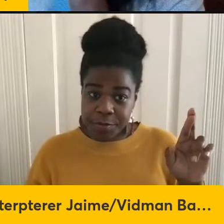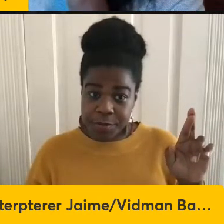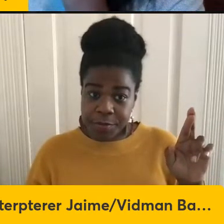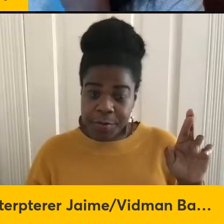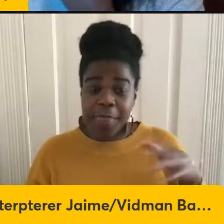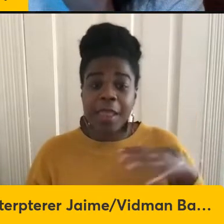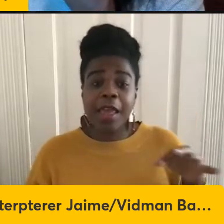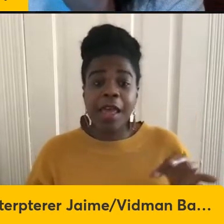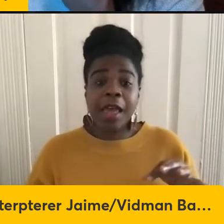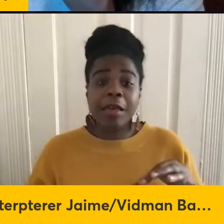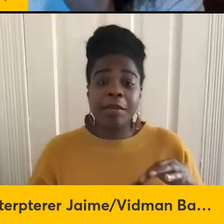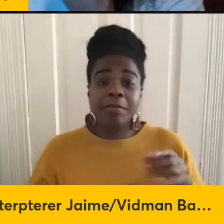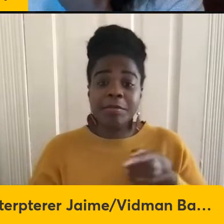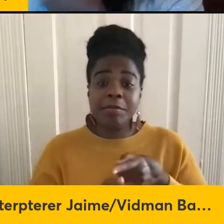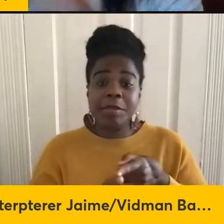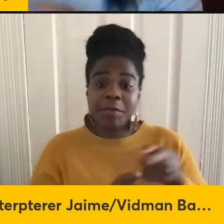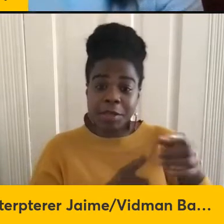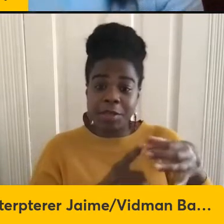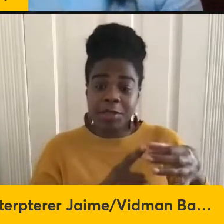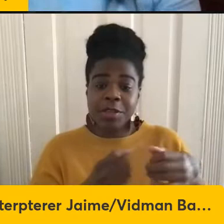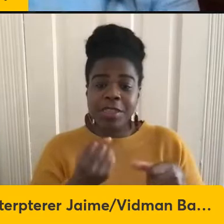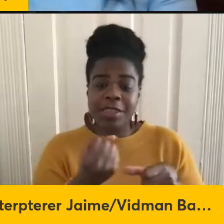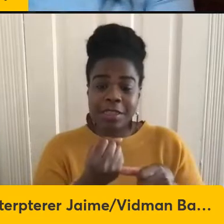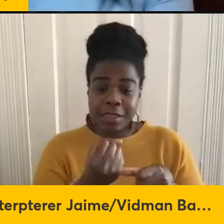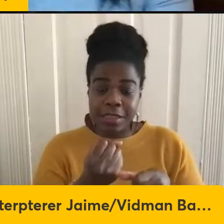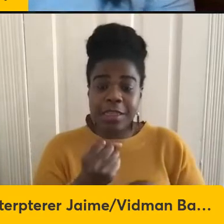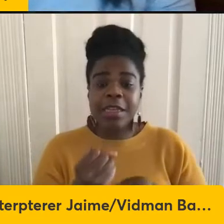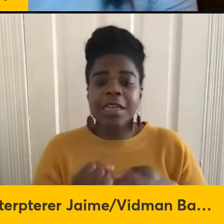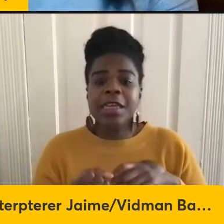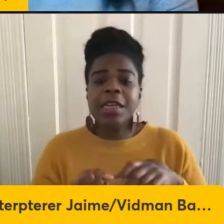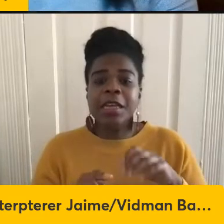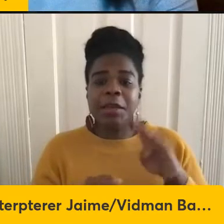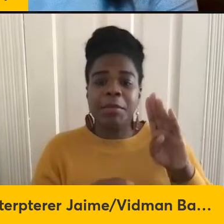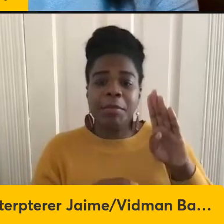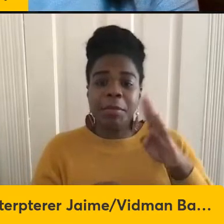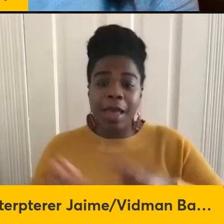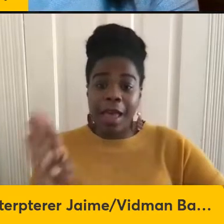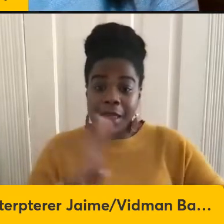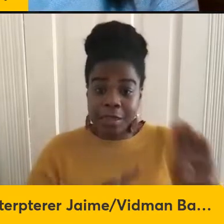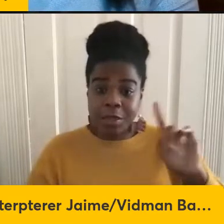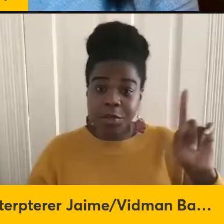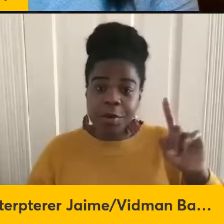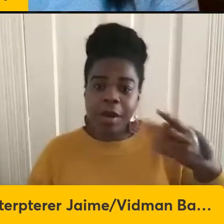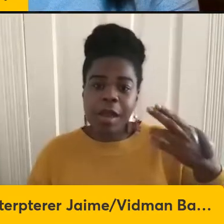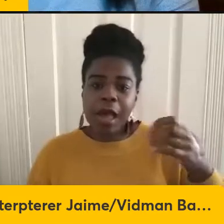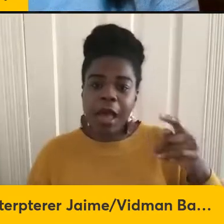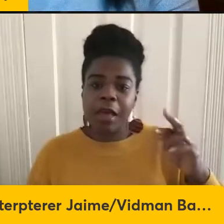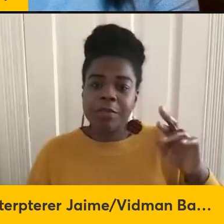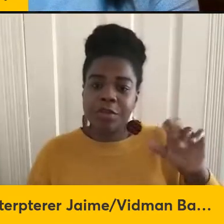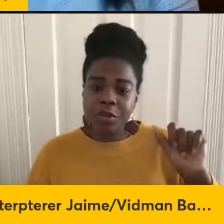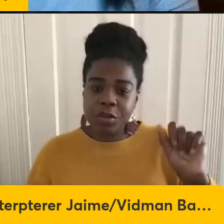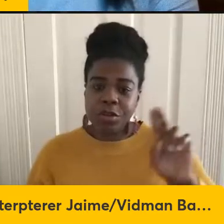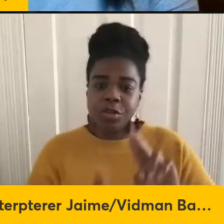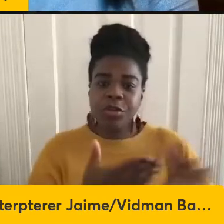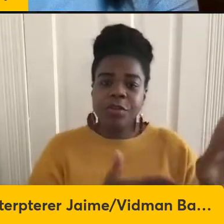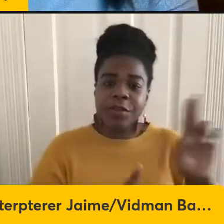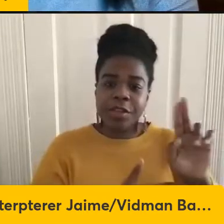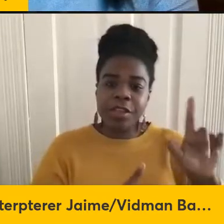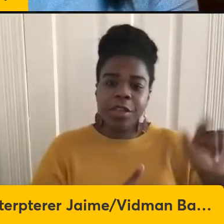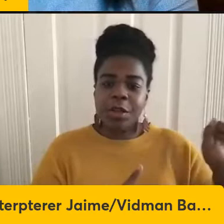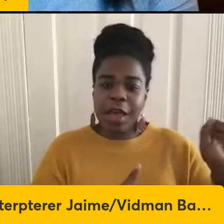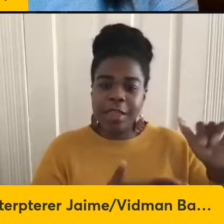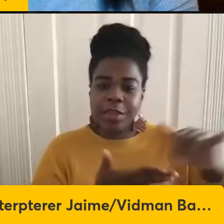Special Assistant Professor of Biology at Hofstra University on Long Island, New York. And I am also